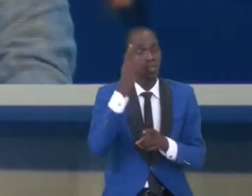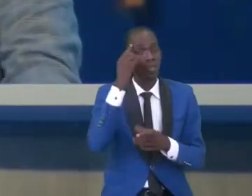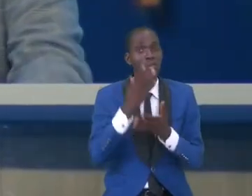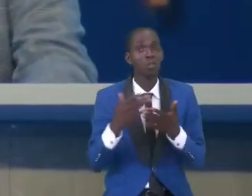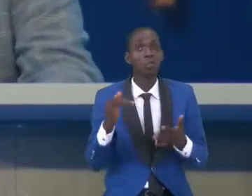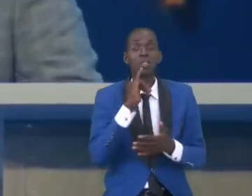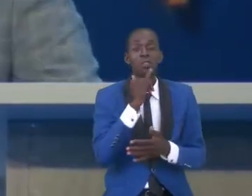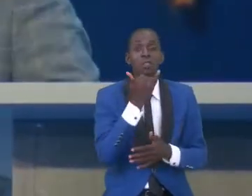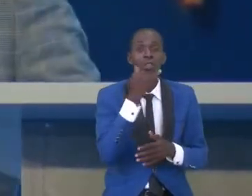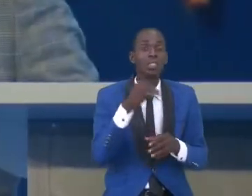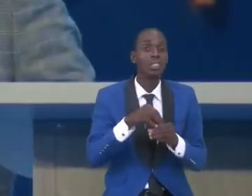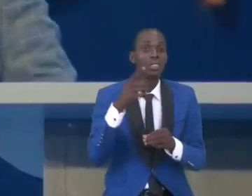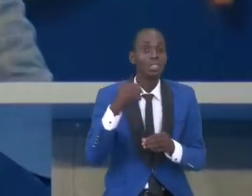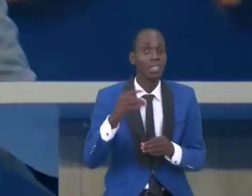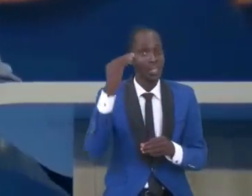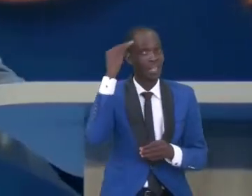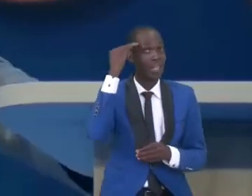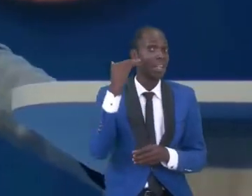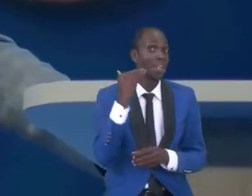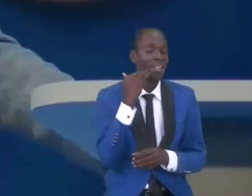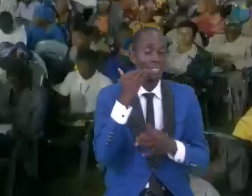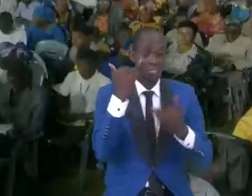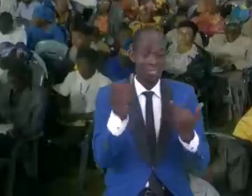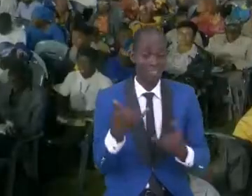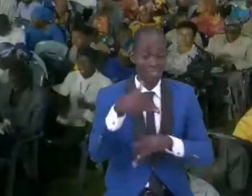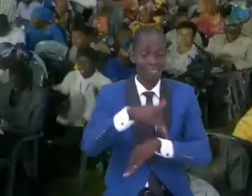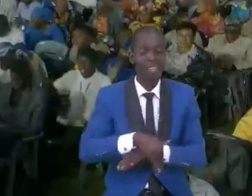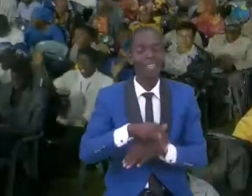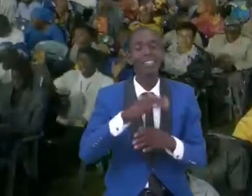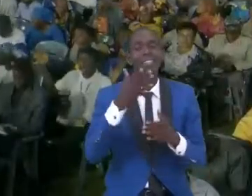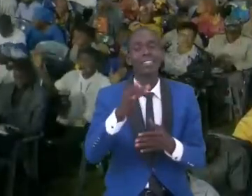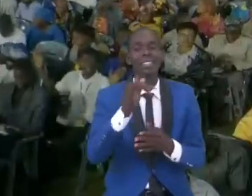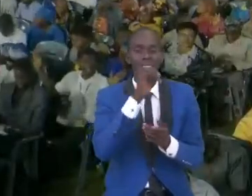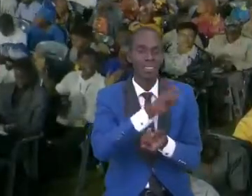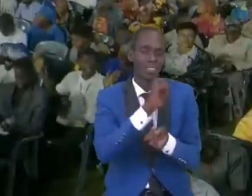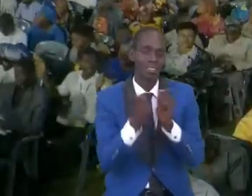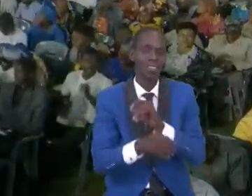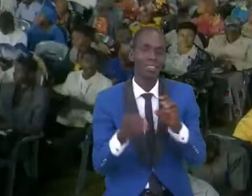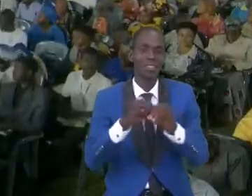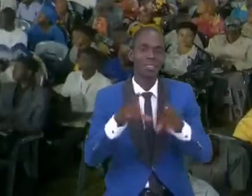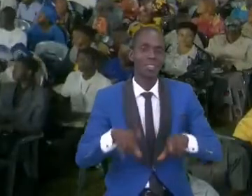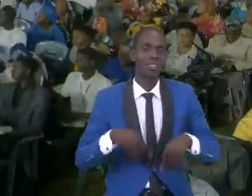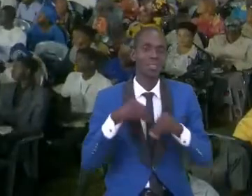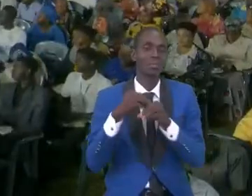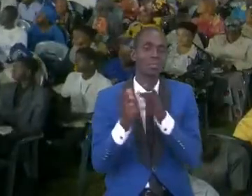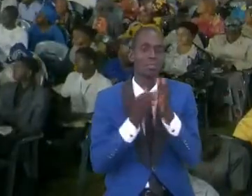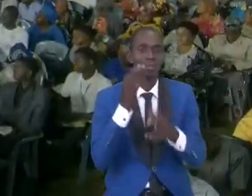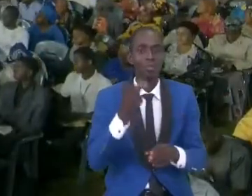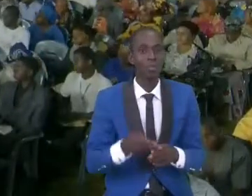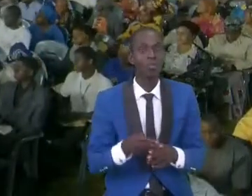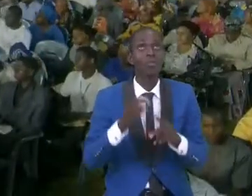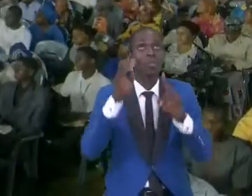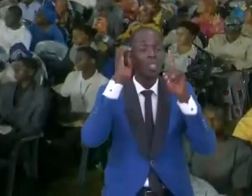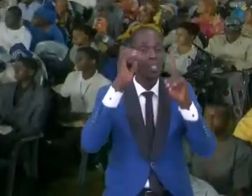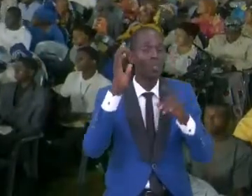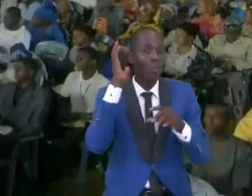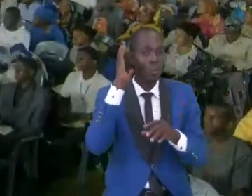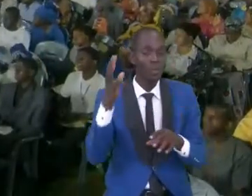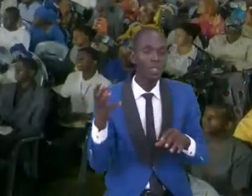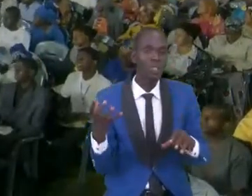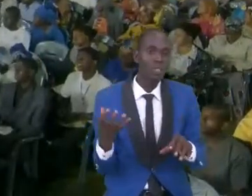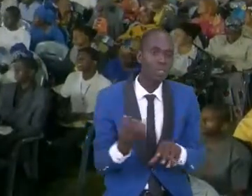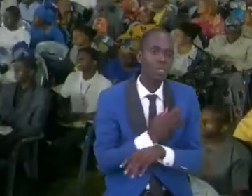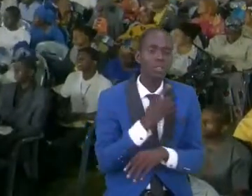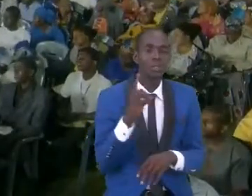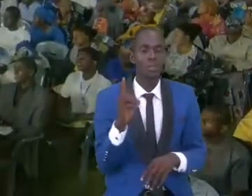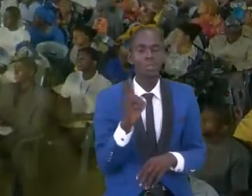the head. Tonight, transformation in your life. It will take you up gently. It will